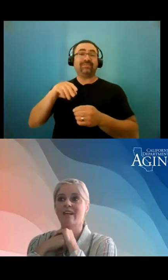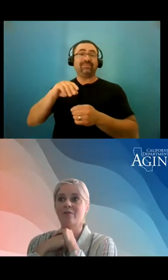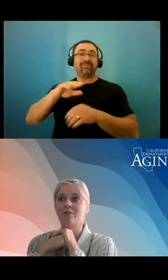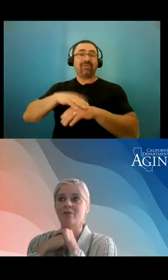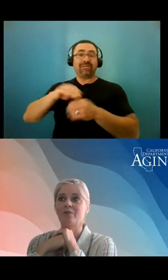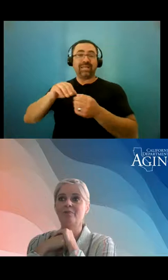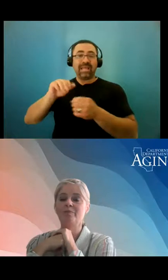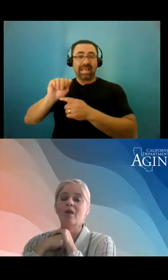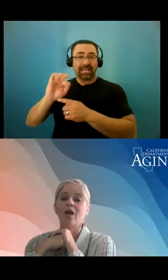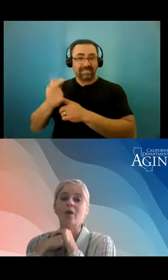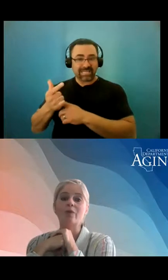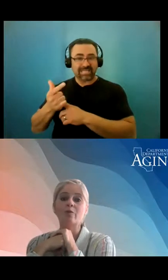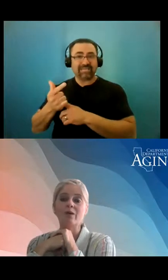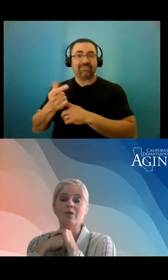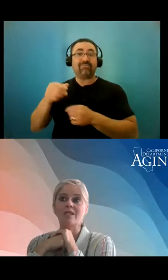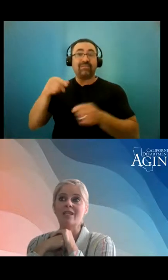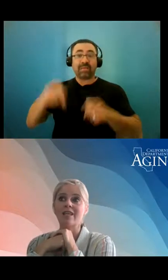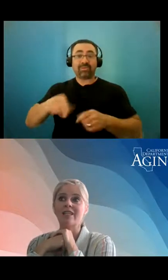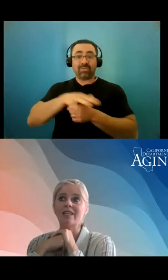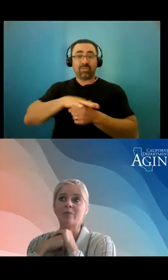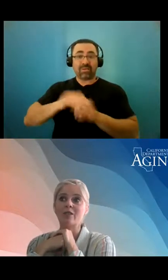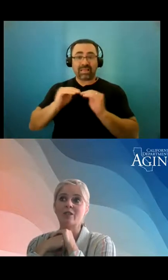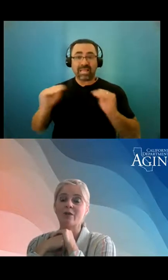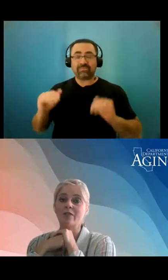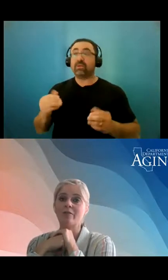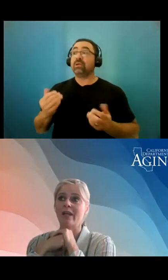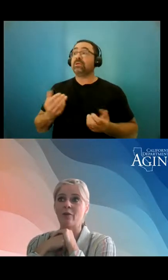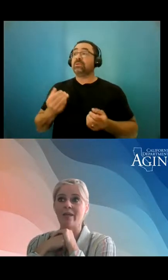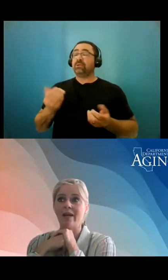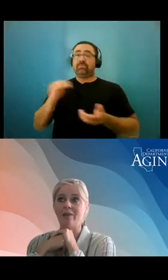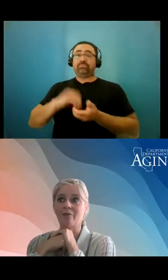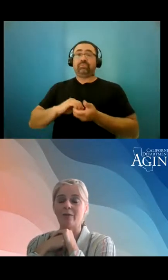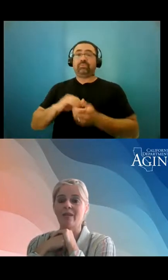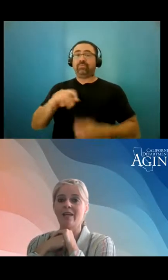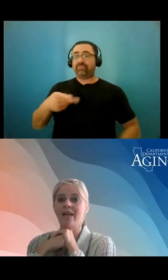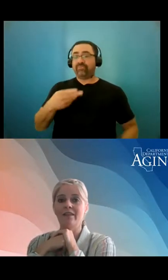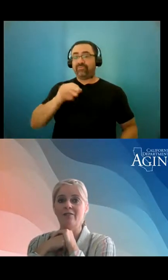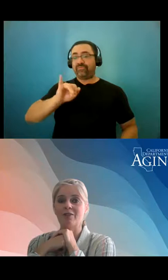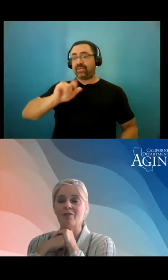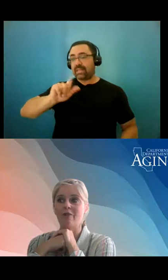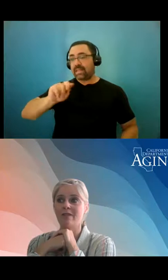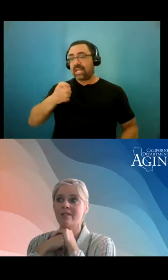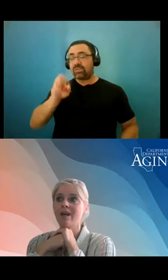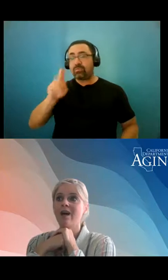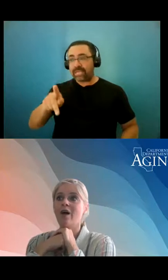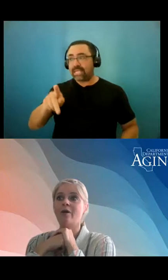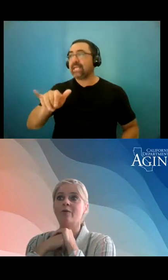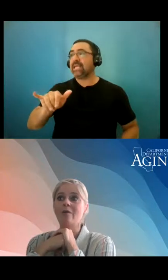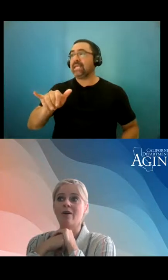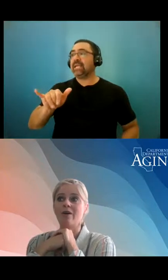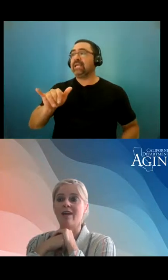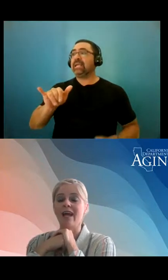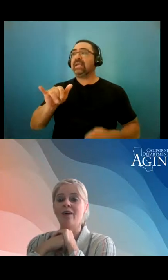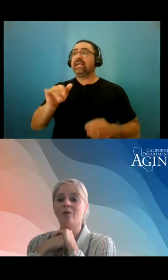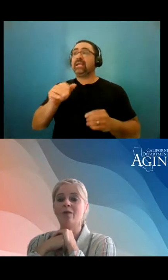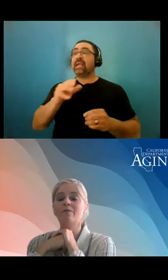this afternoon, we will be hosting, in collaboration with Philanthropy California and the Governor's Office, a